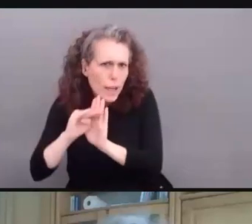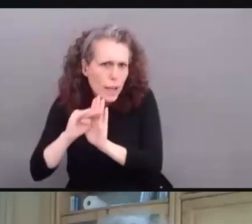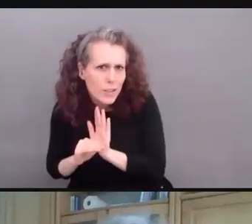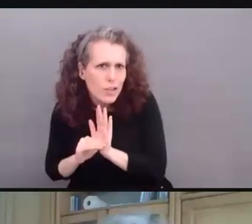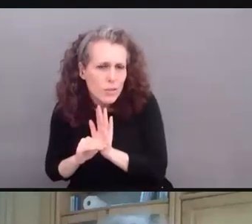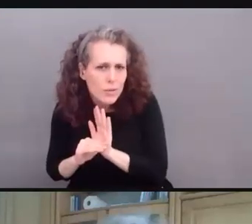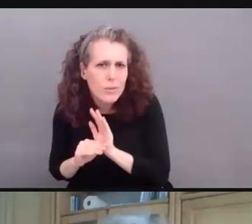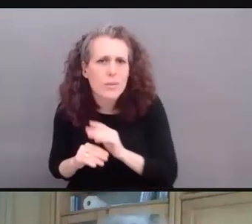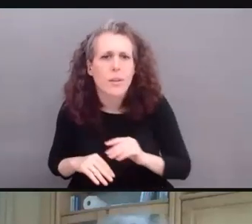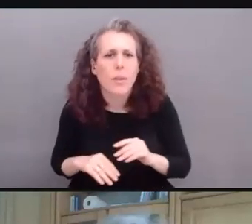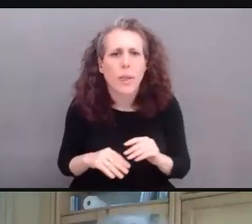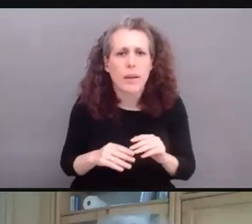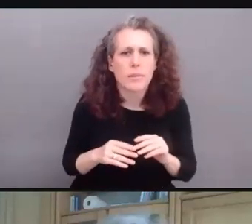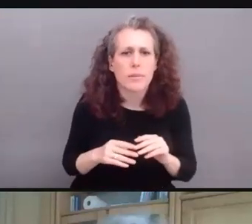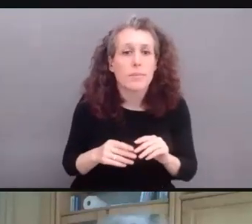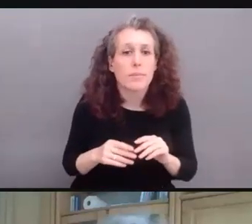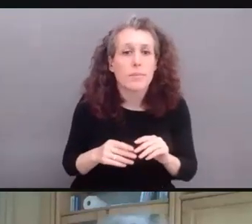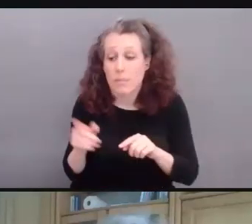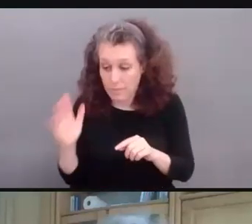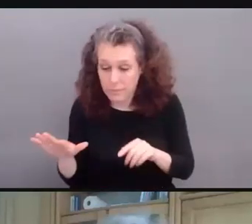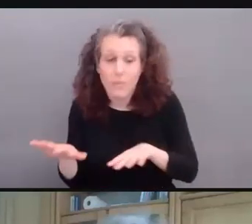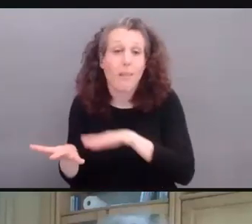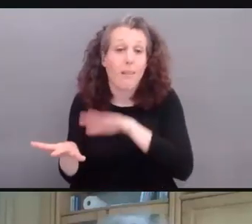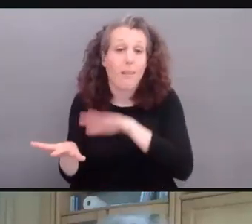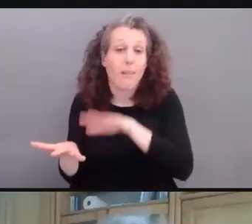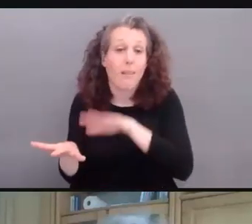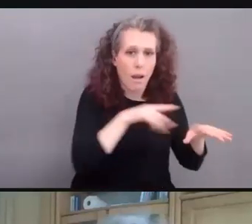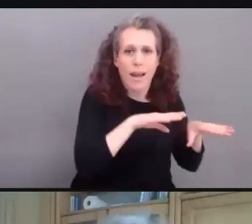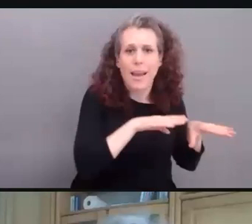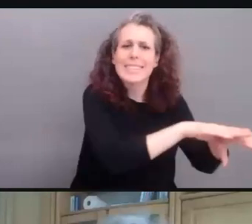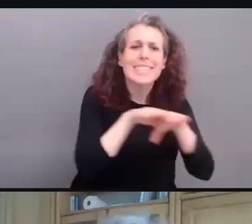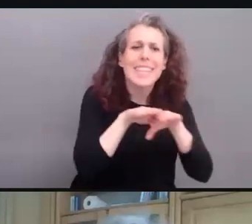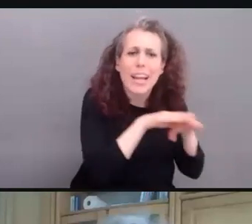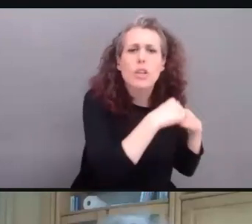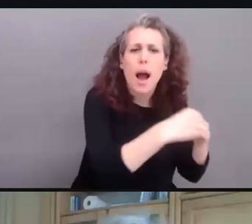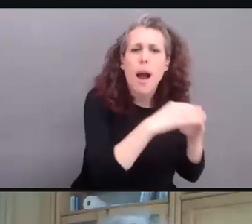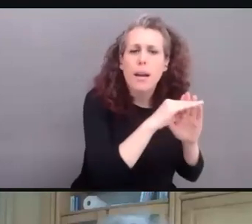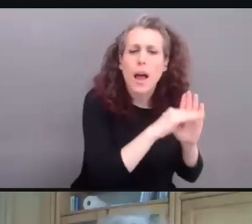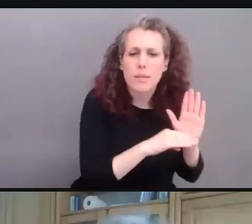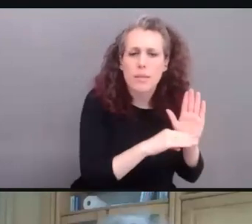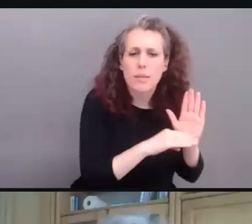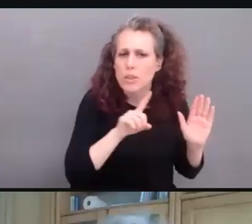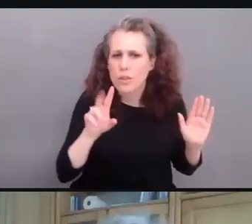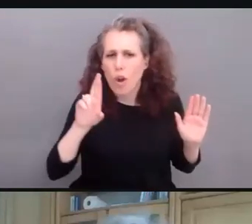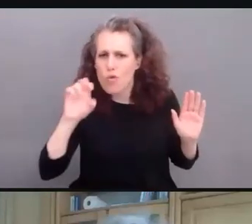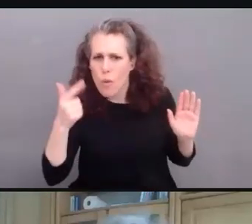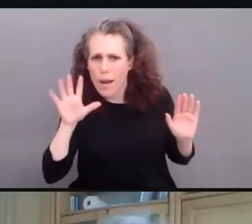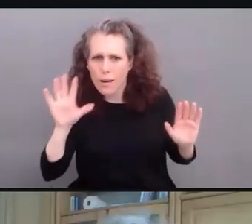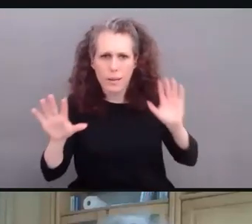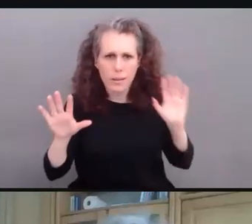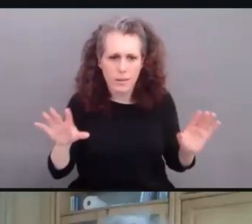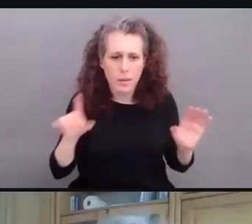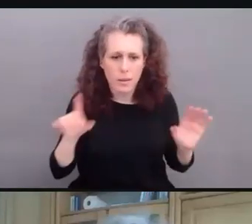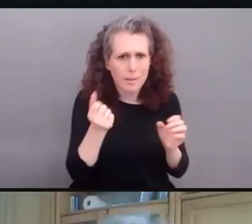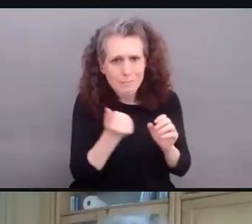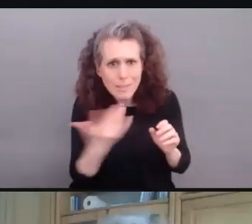field, and on the other side also standards or guidelines. But there are only 7 countries in Europe which